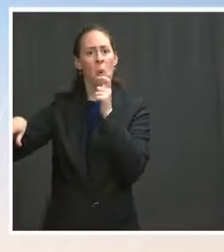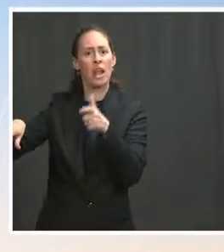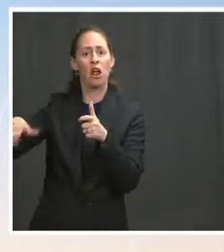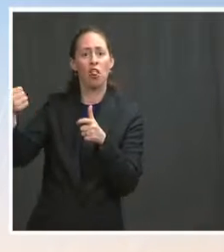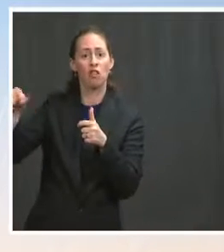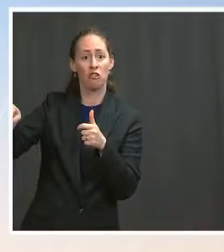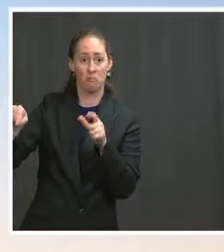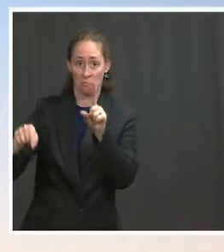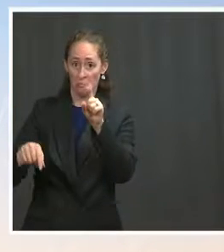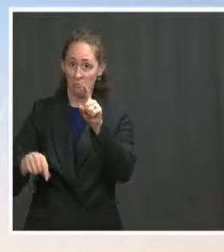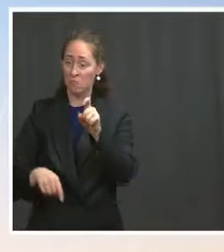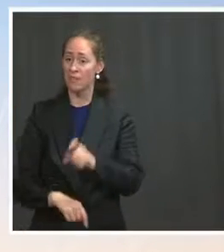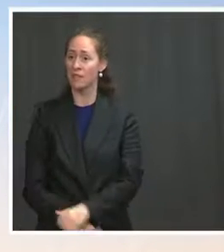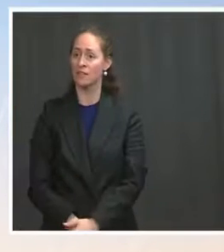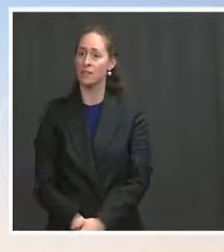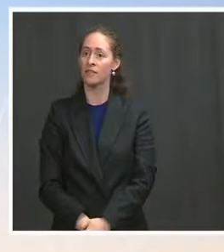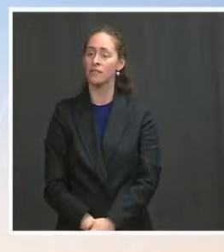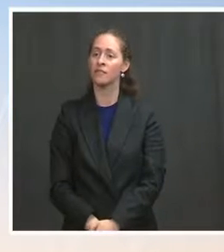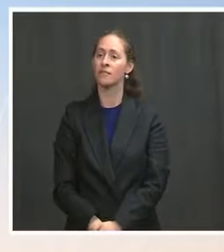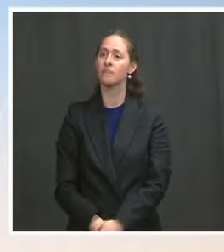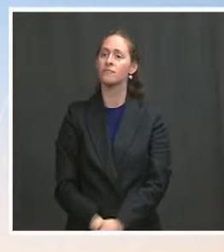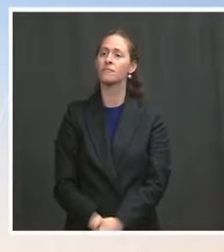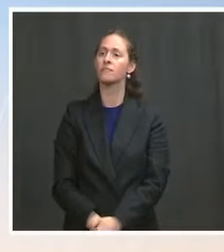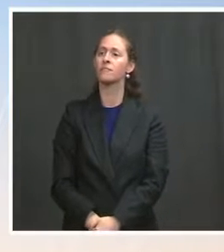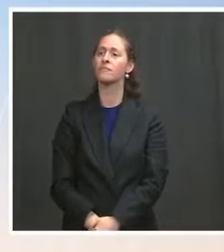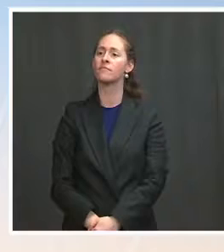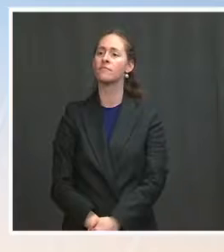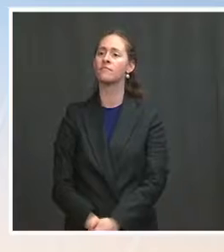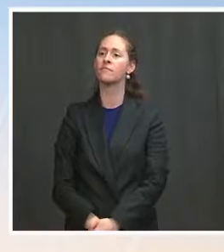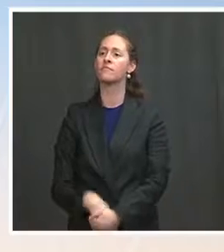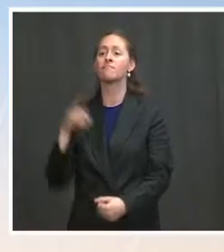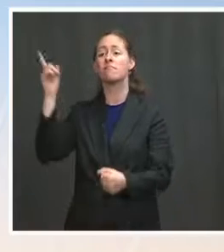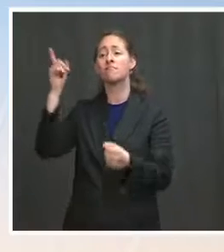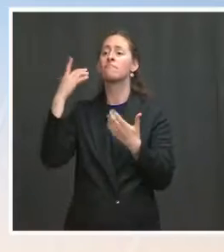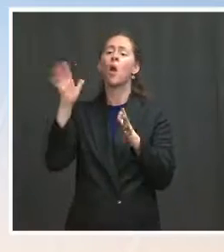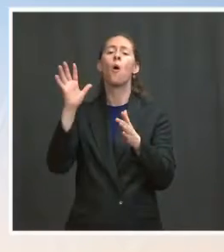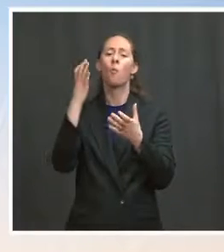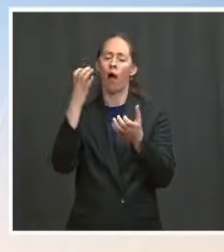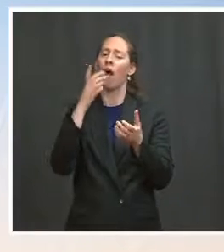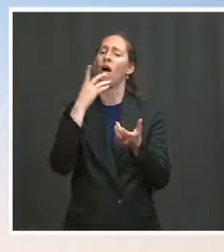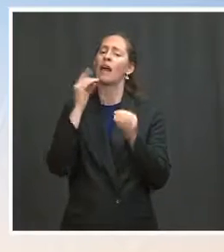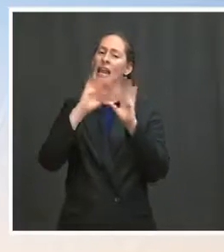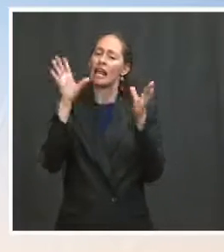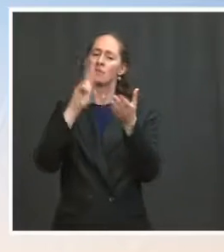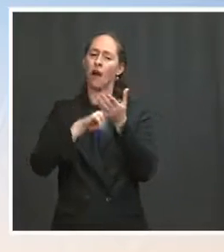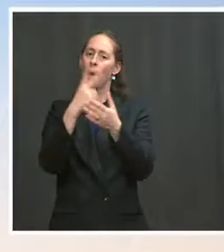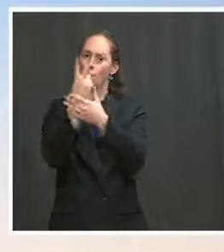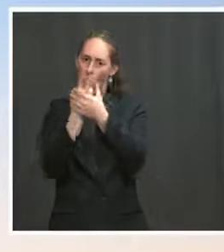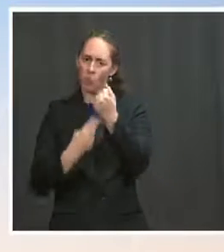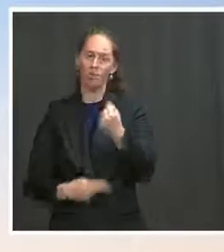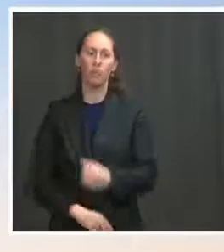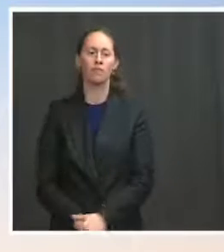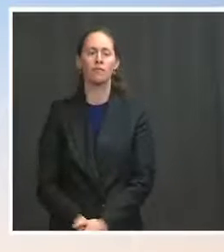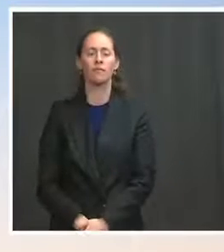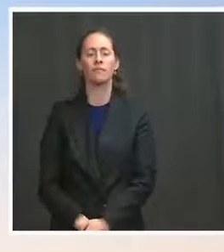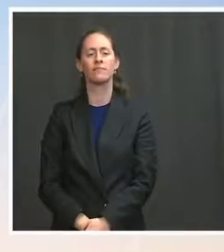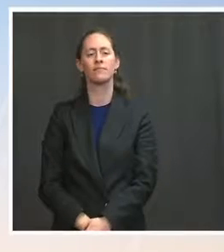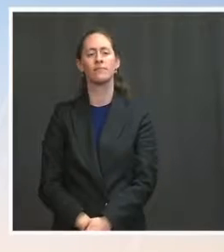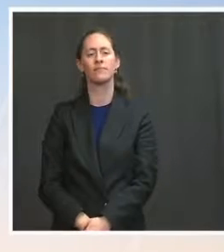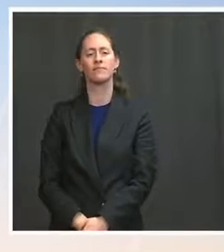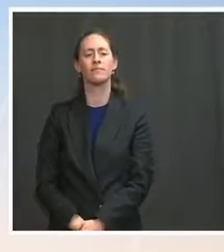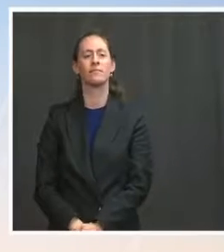sign both pieces of legislation into law. Okay. The end of the Supreme Court term is next